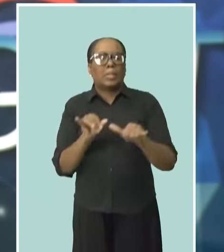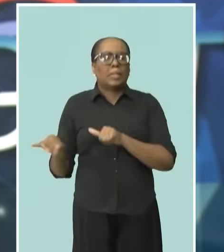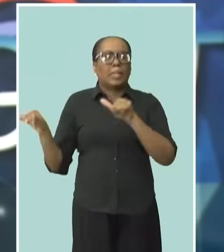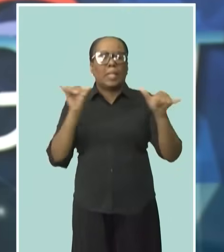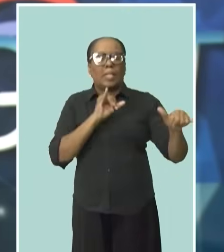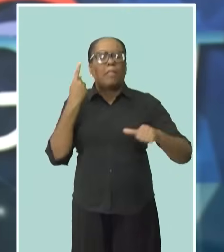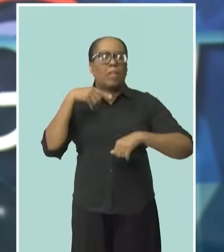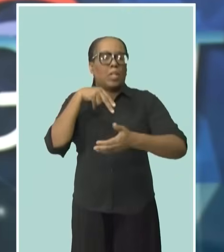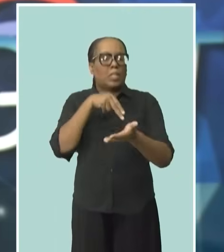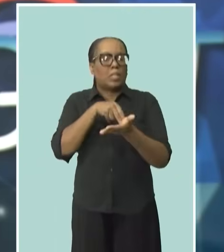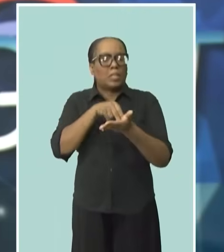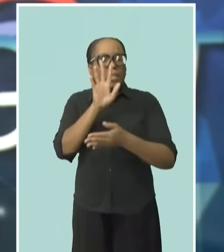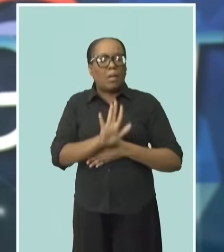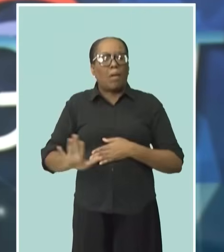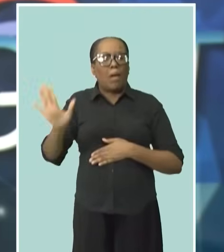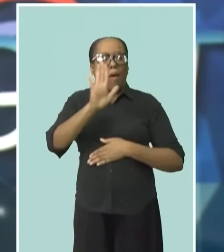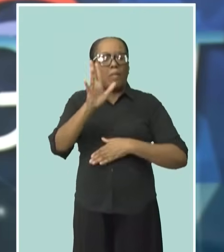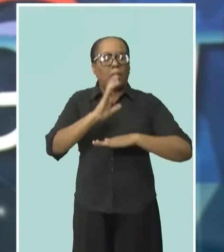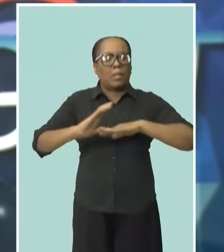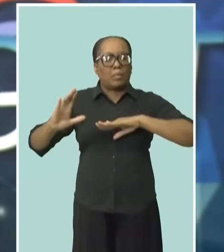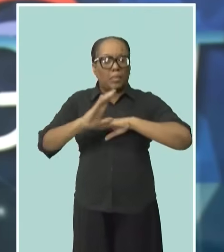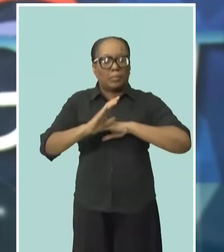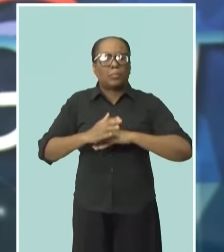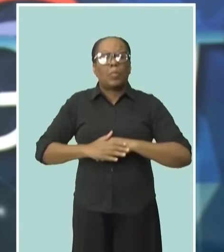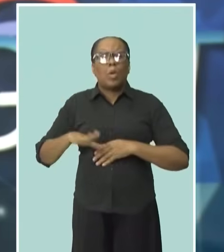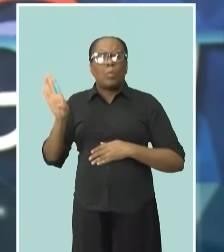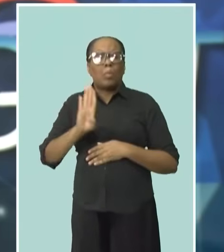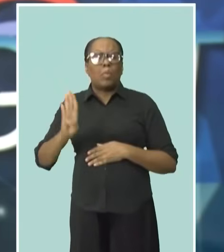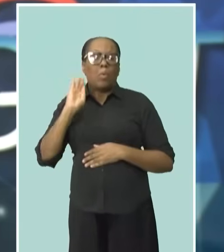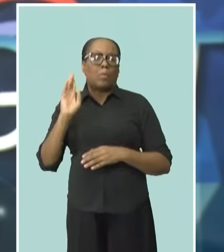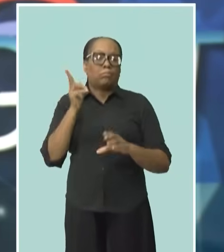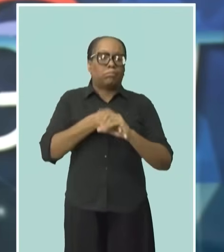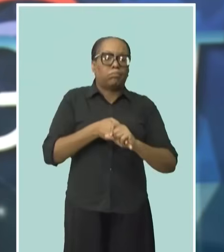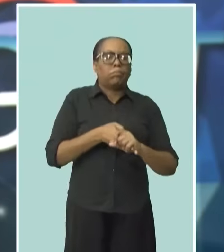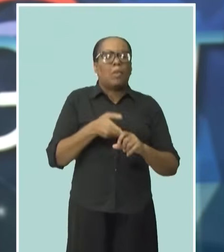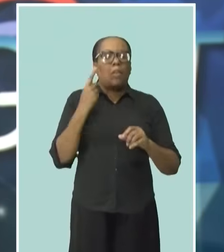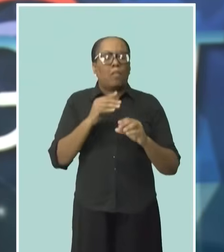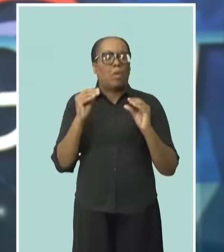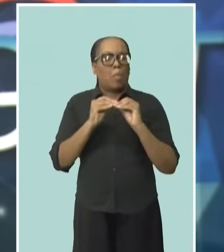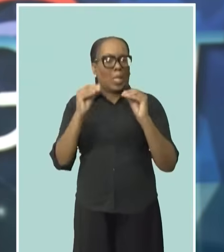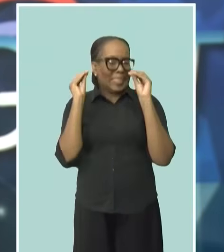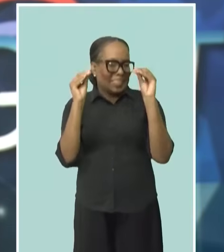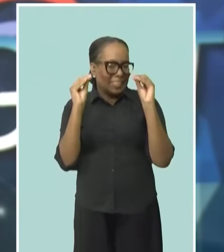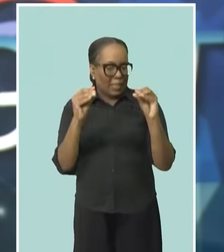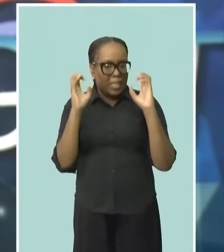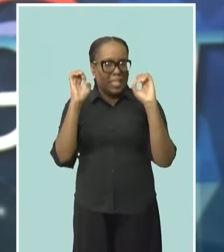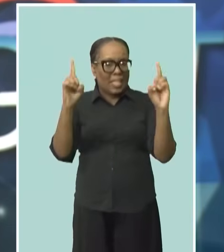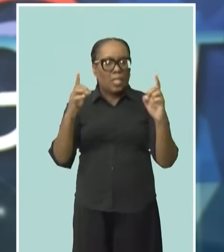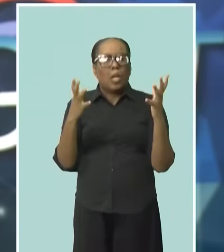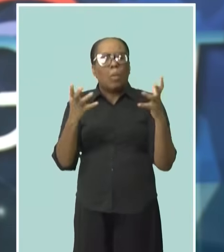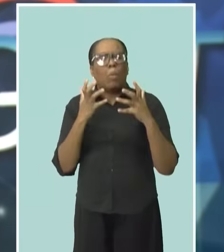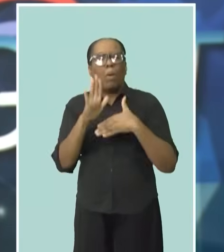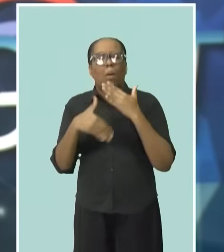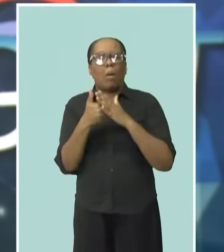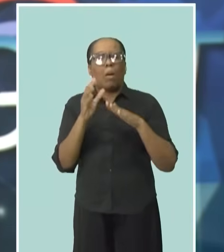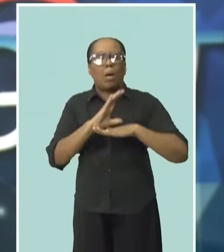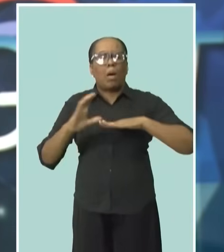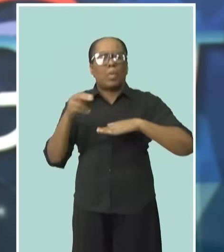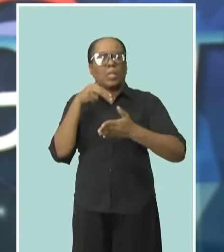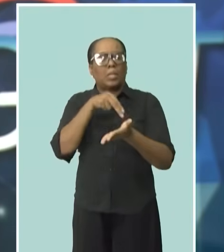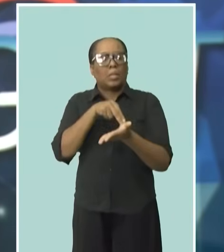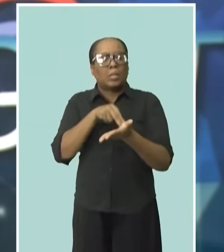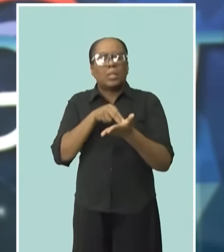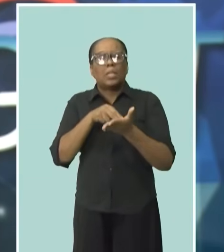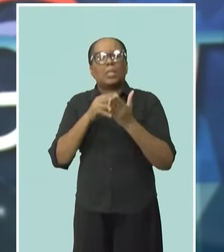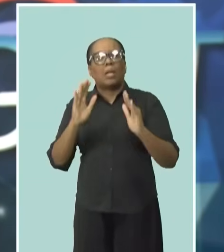among other things. She says Barbados will join the regional push to harmonize education so all Caribbean nurses can meet the same high